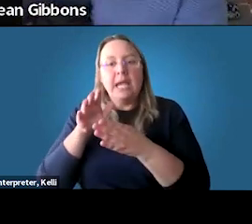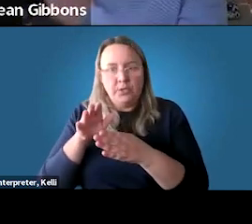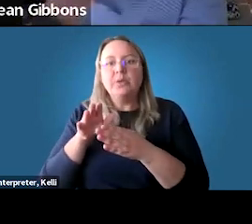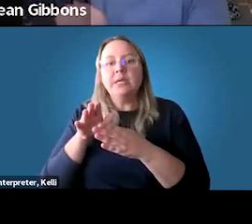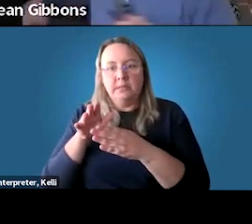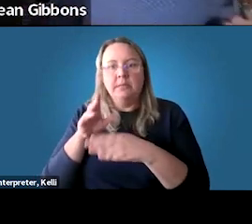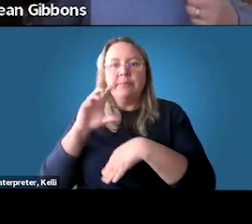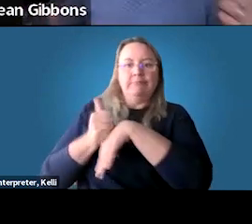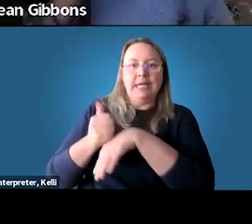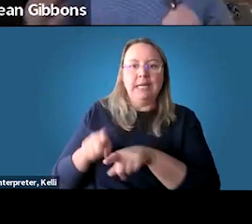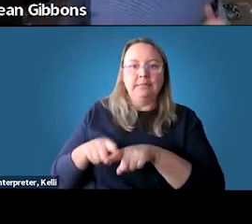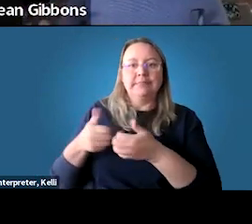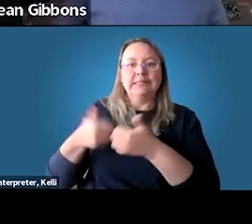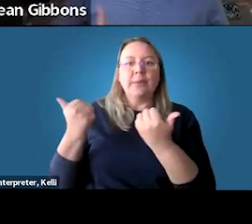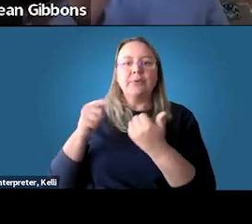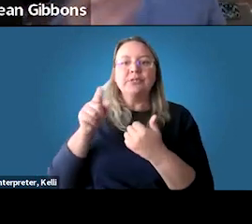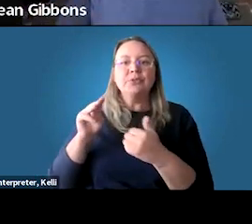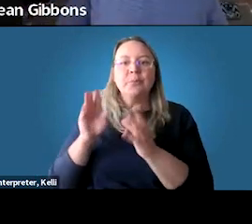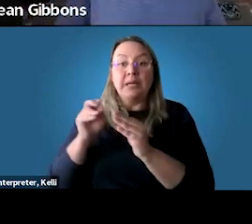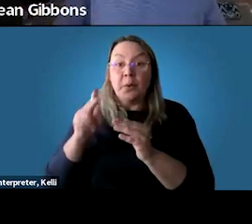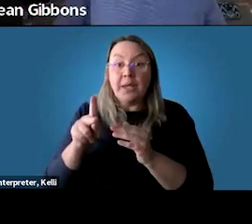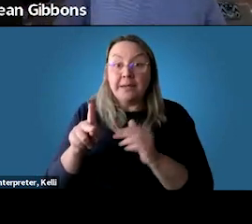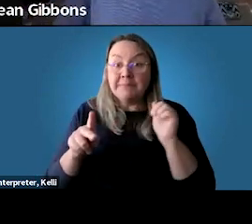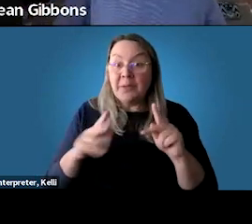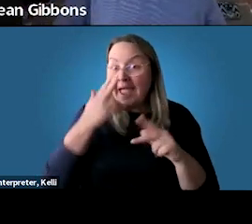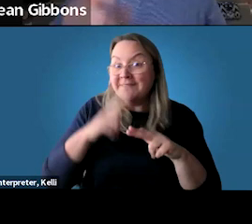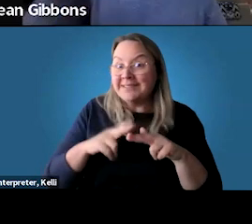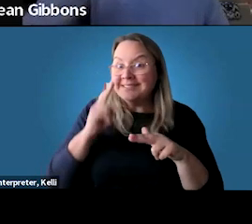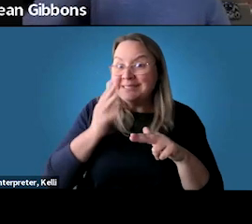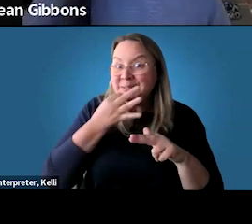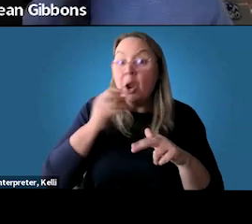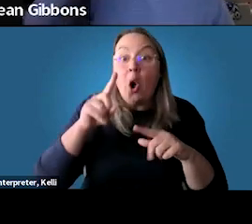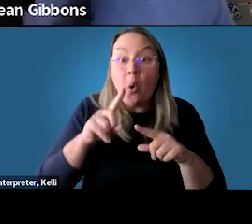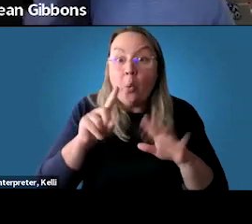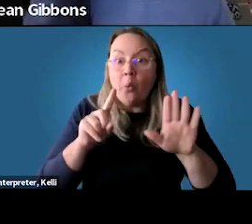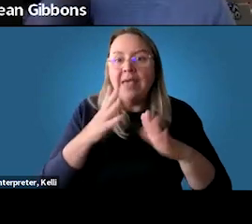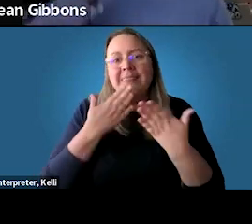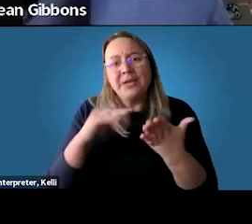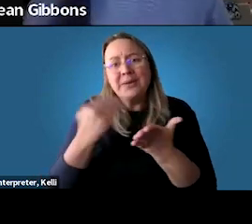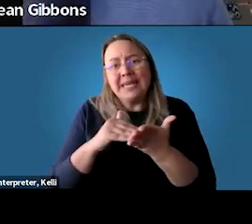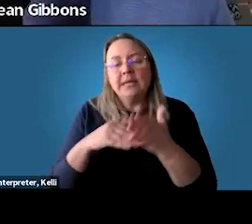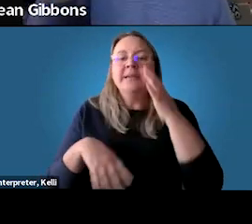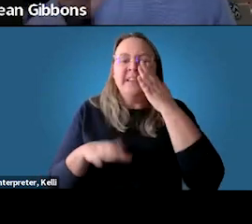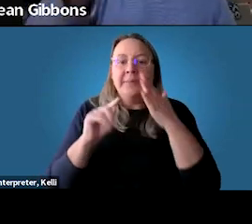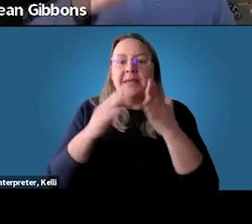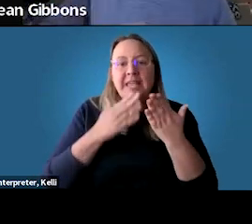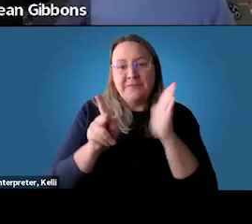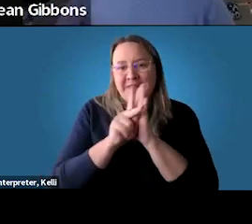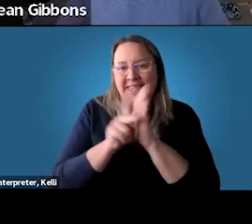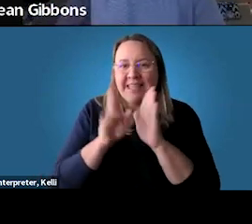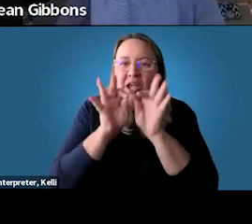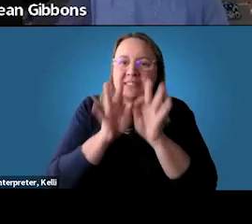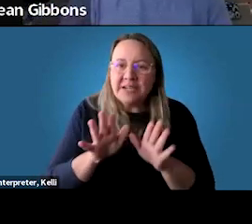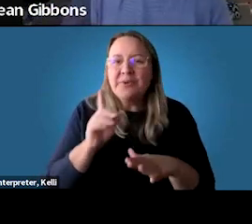Zoom meeting. So that format where we can all chit chat with one another. All right, gang. Have fun. I'll see you soon. Oh, and thank you. Sorry, I keep doing this, but Kelly Sanchez